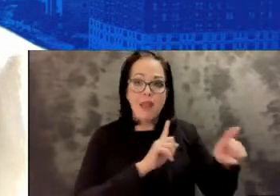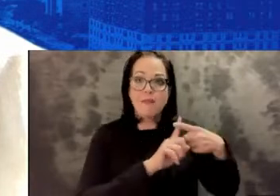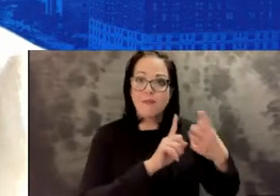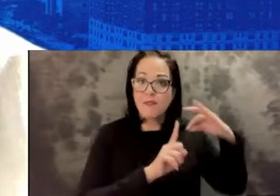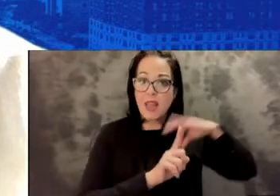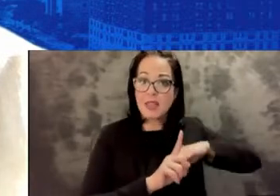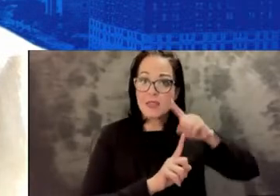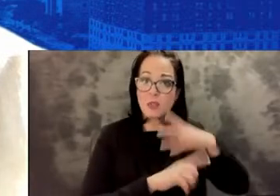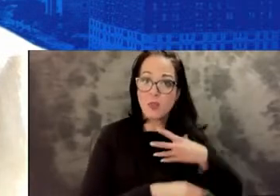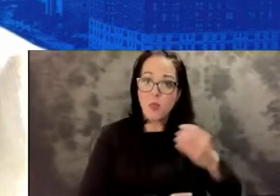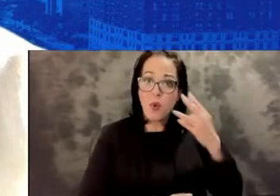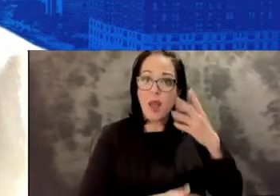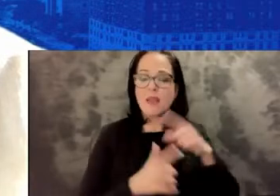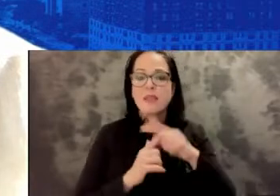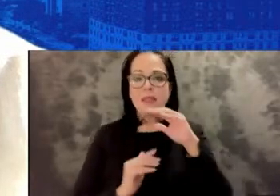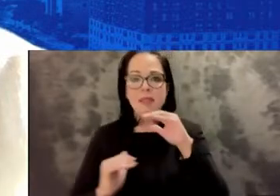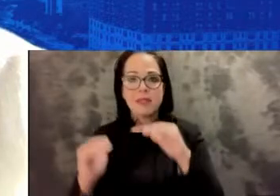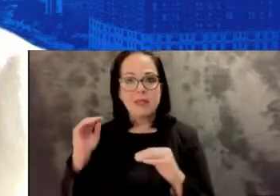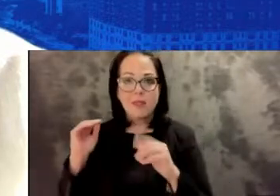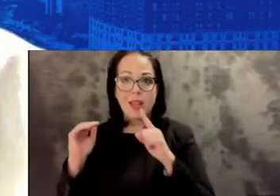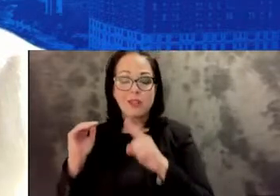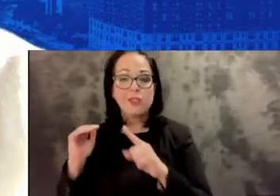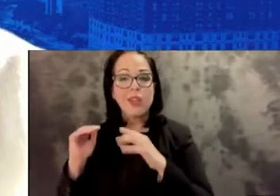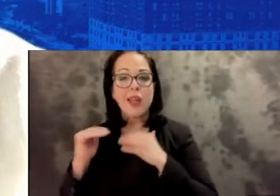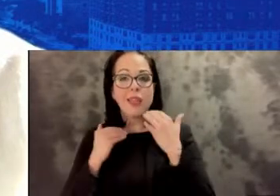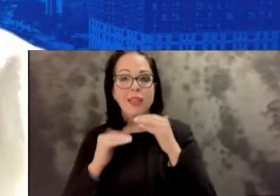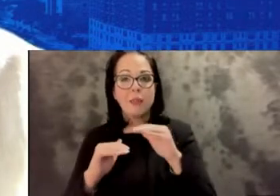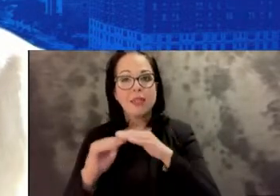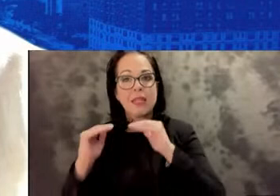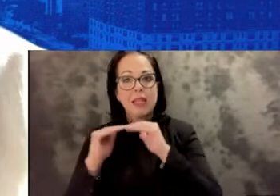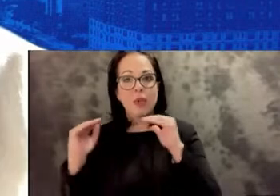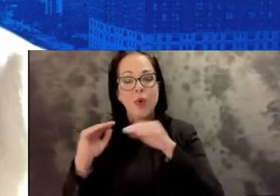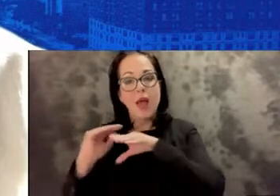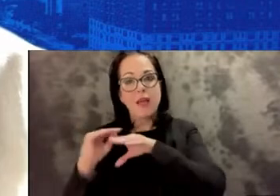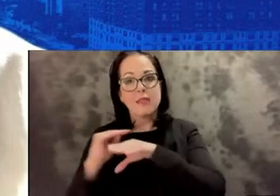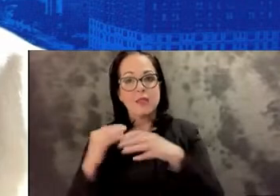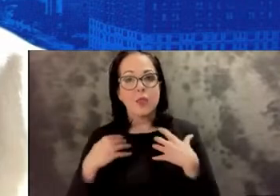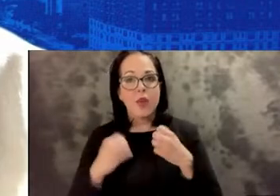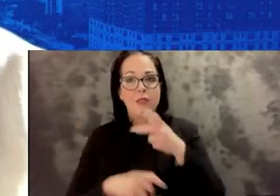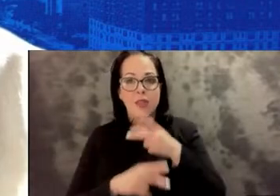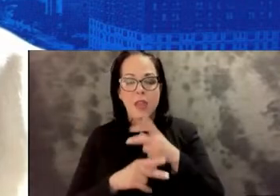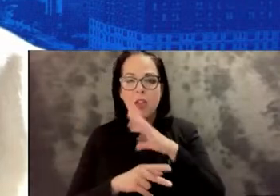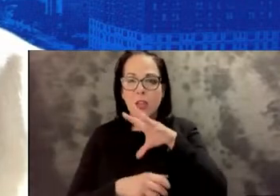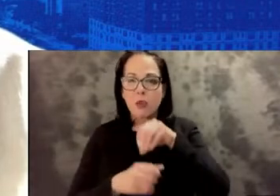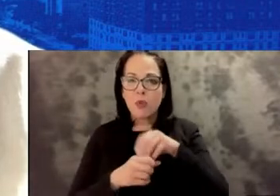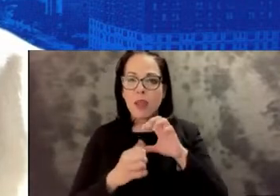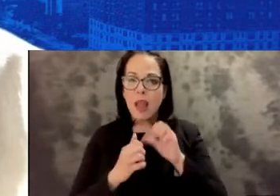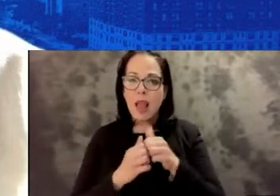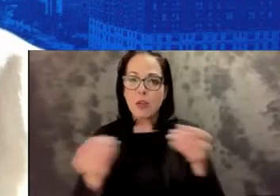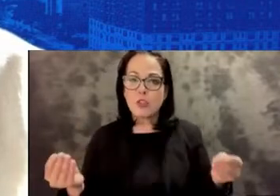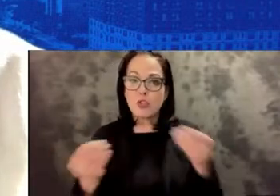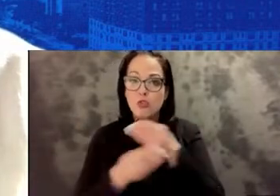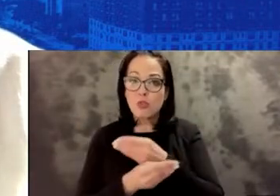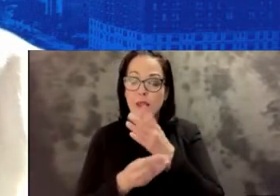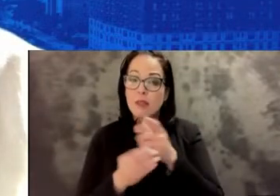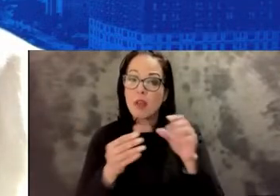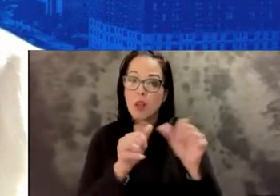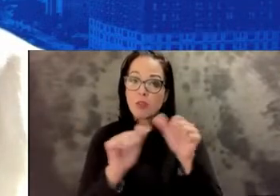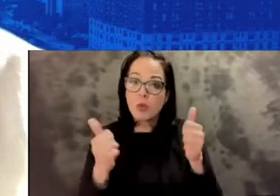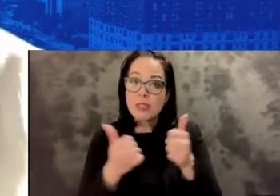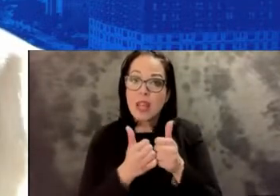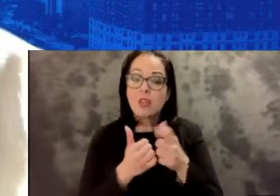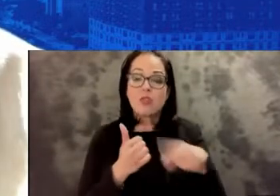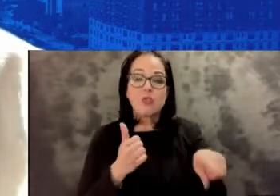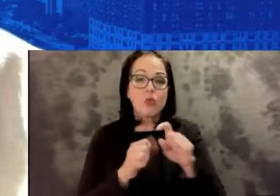disadvantaging racial and ethnic minorities by limiting their equal access to healthcare, including the way that trade associations and institutions